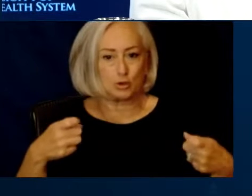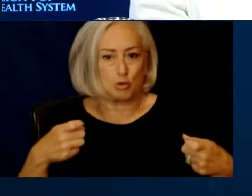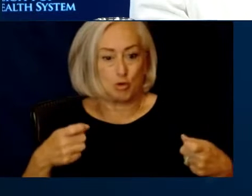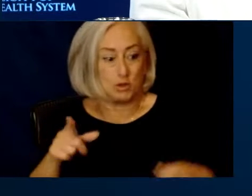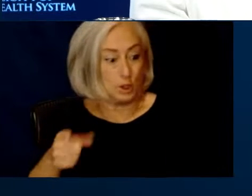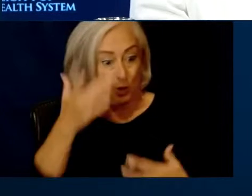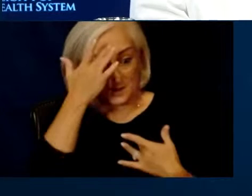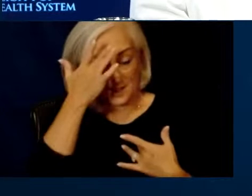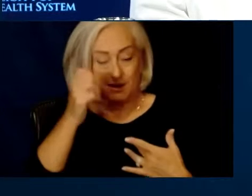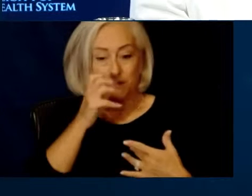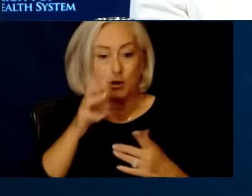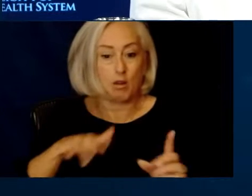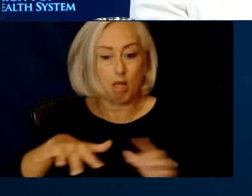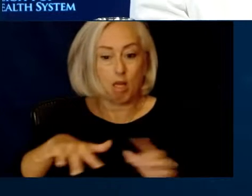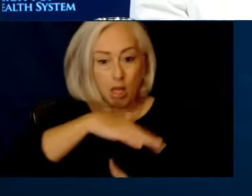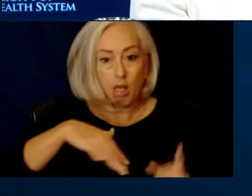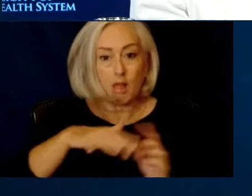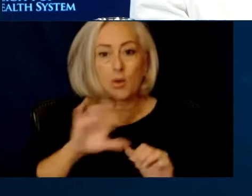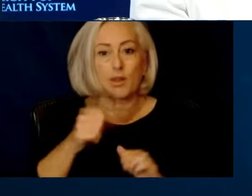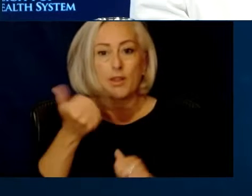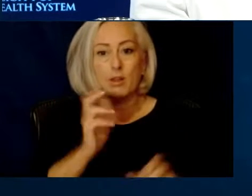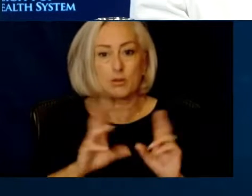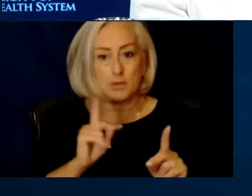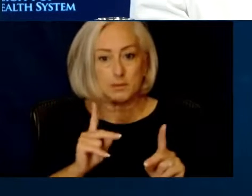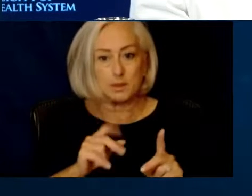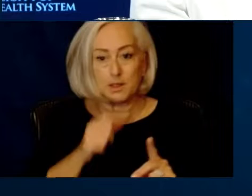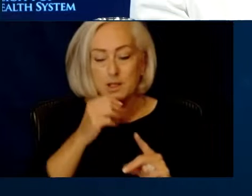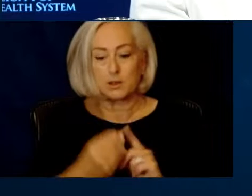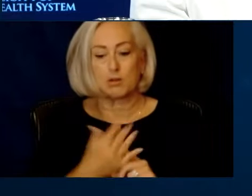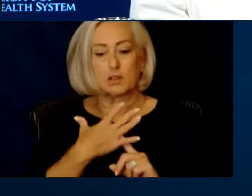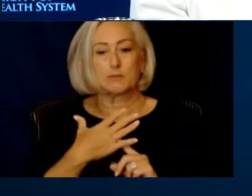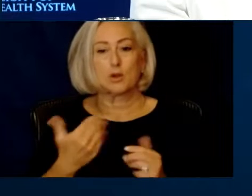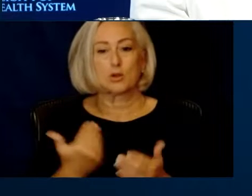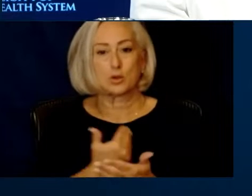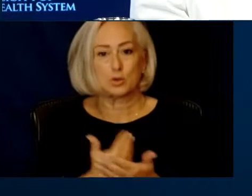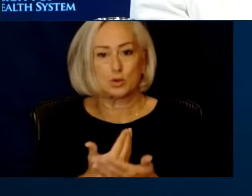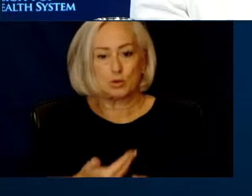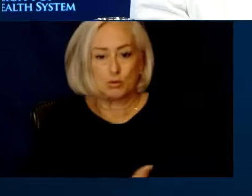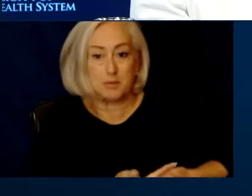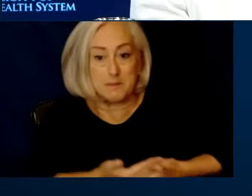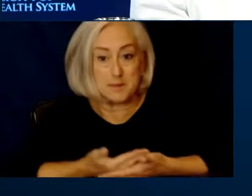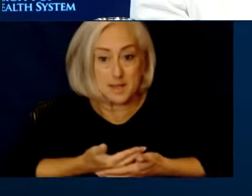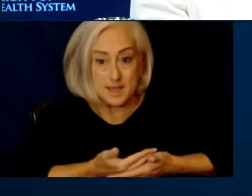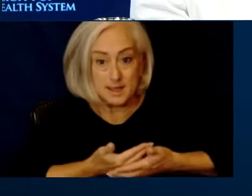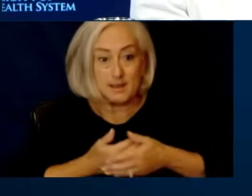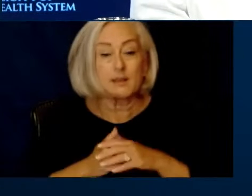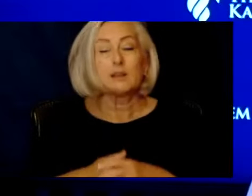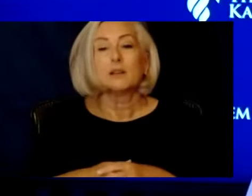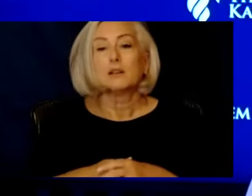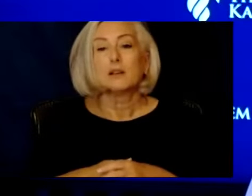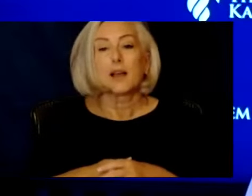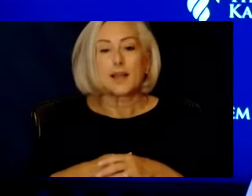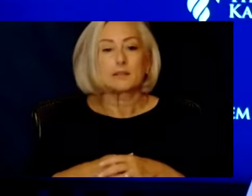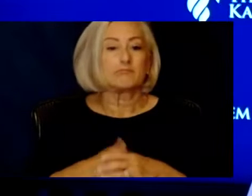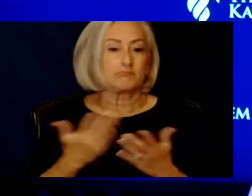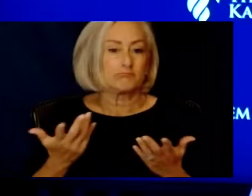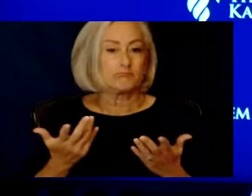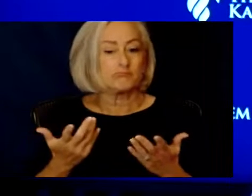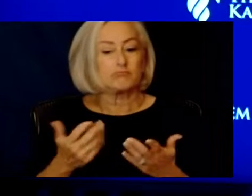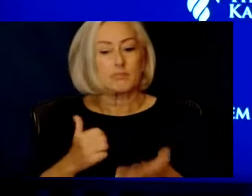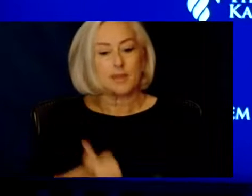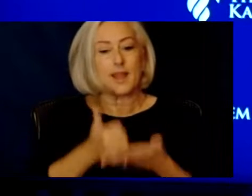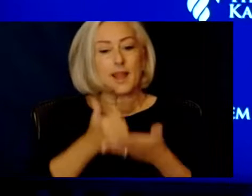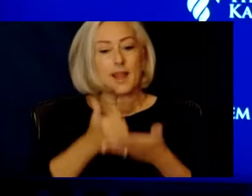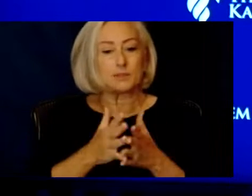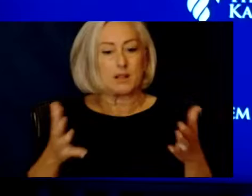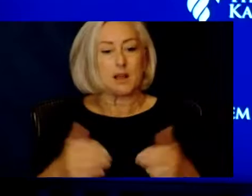around others. Definitely don't expose yourself to brand new newborns. And, good hand hygiene's go a long way. All right. Thank you